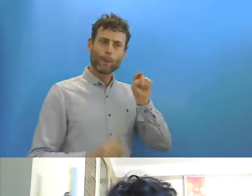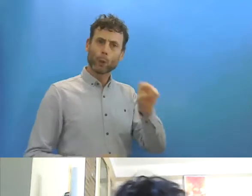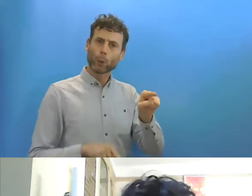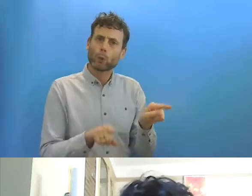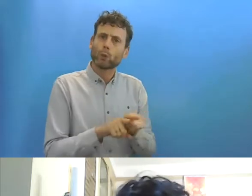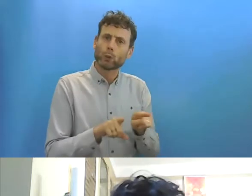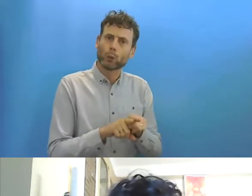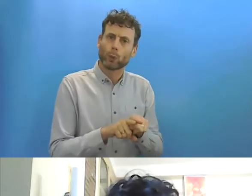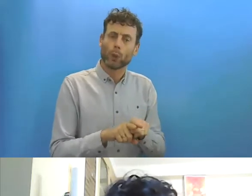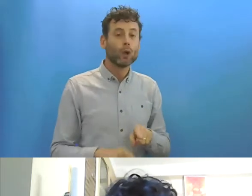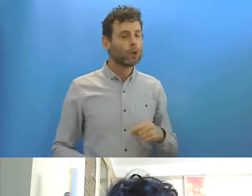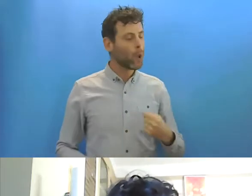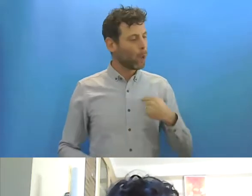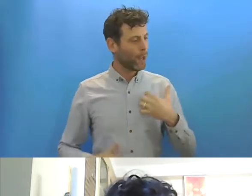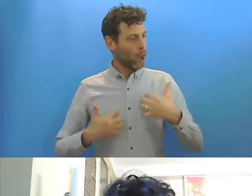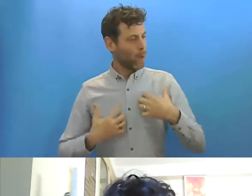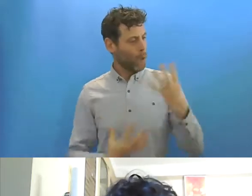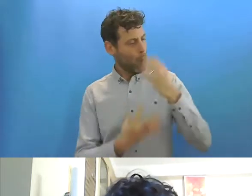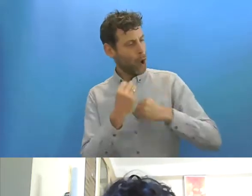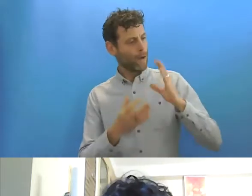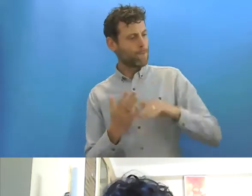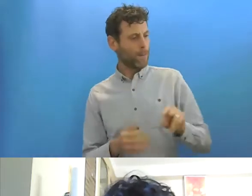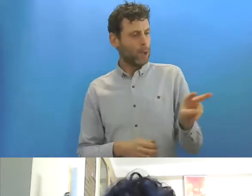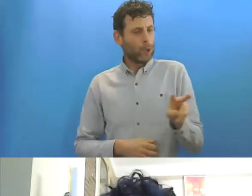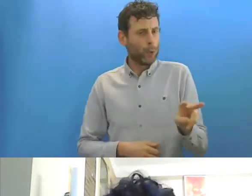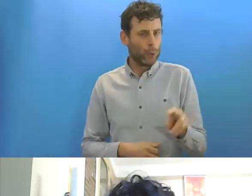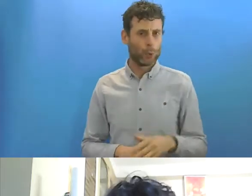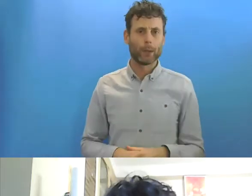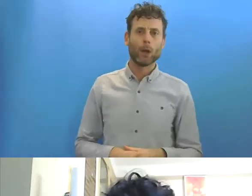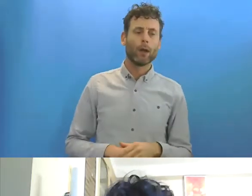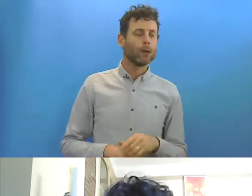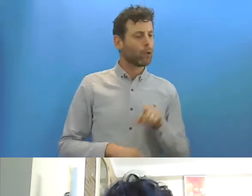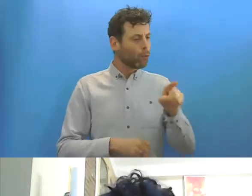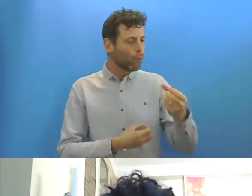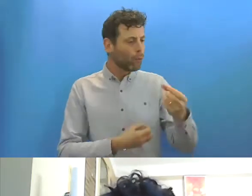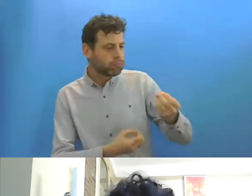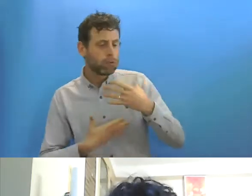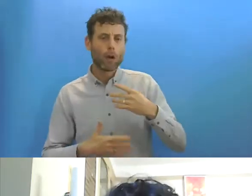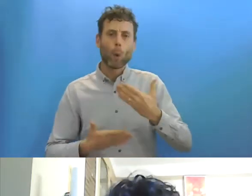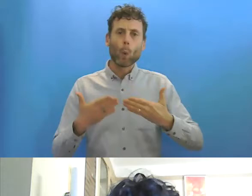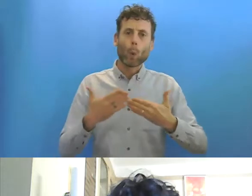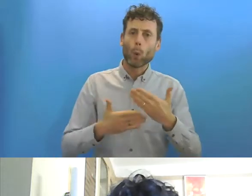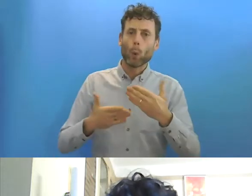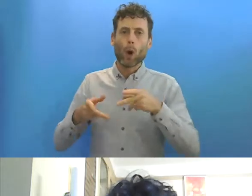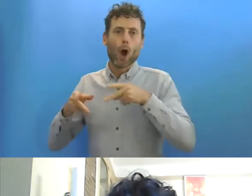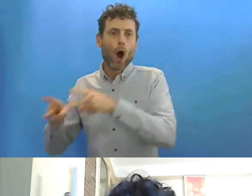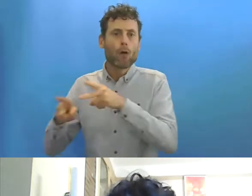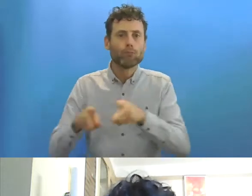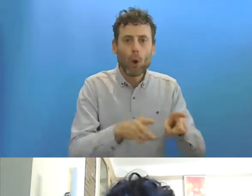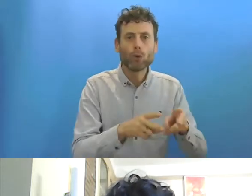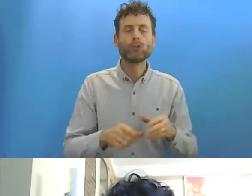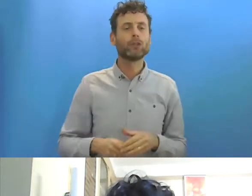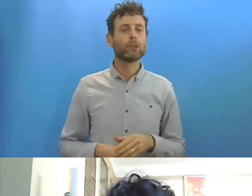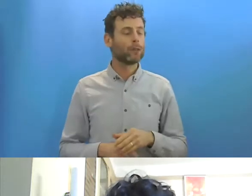us learning as well about new approaches, areas that we are less sure about,